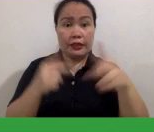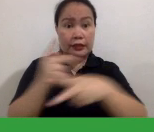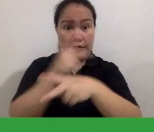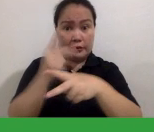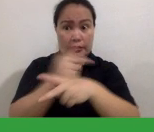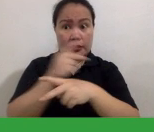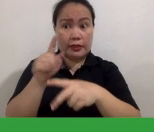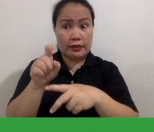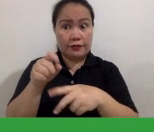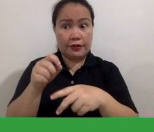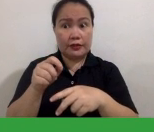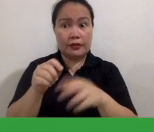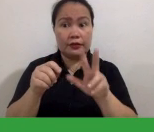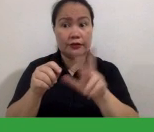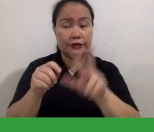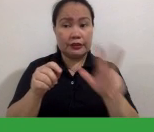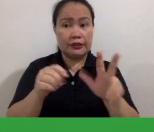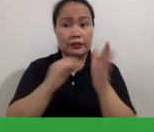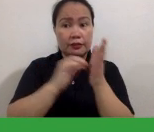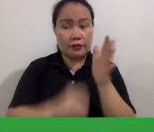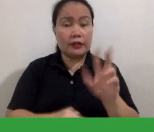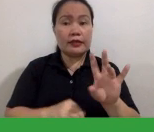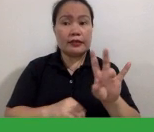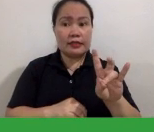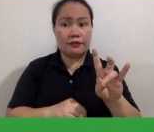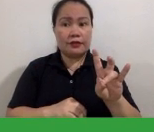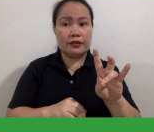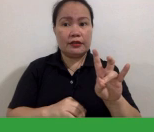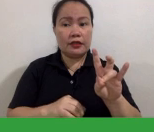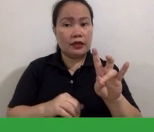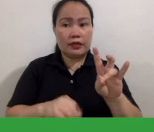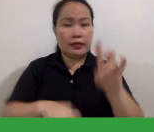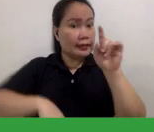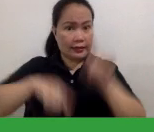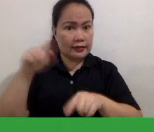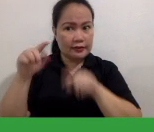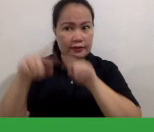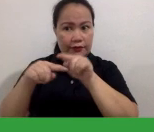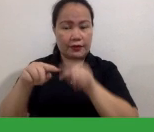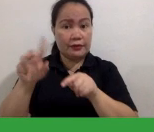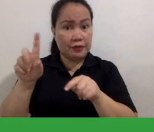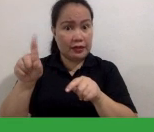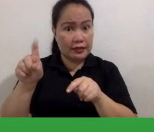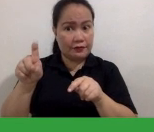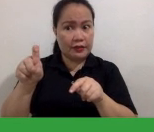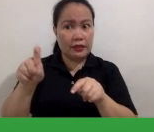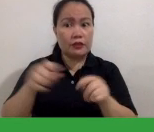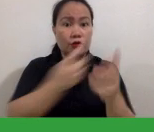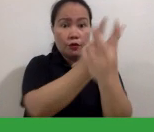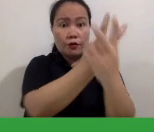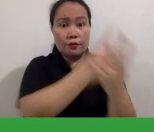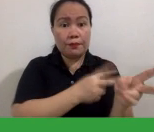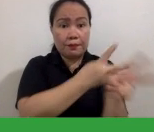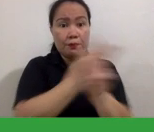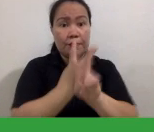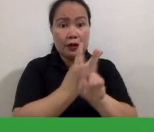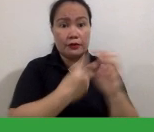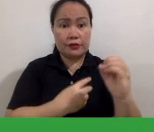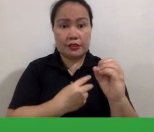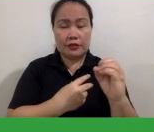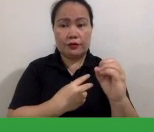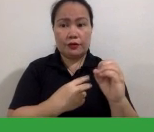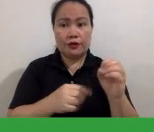is 3. 3 times 7, that is 33. Subtract, we have 7. Since we cannot divide 7